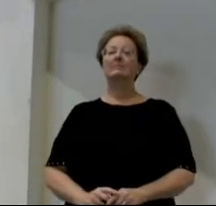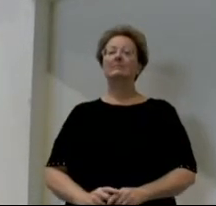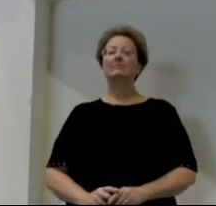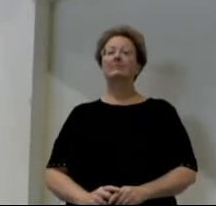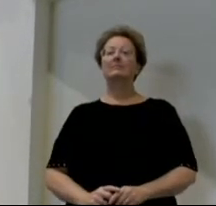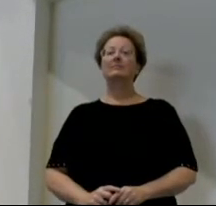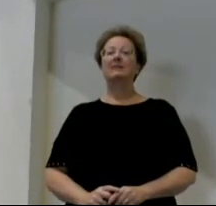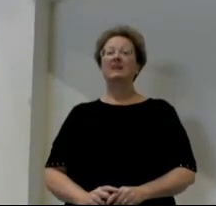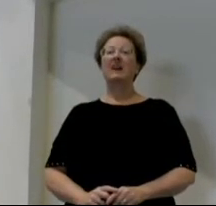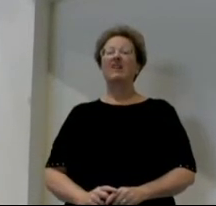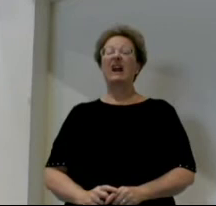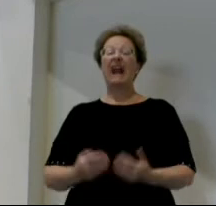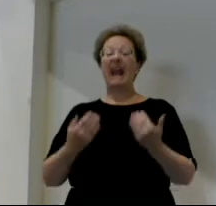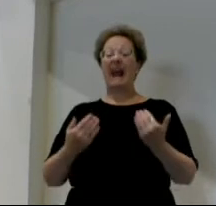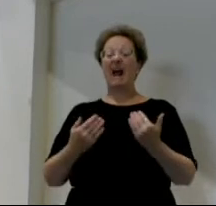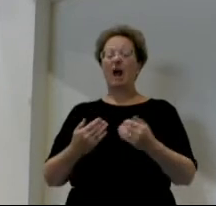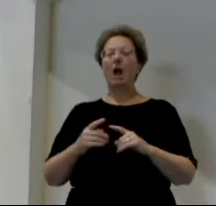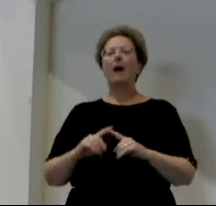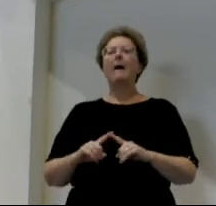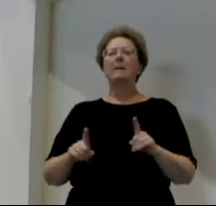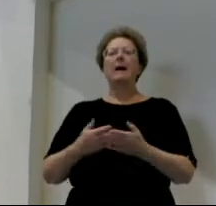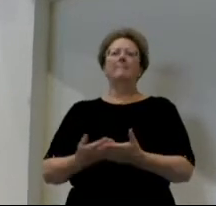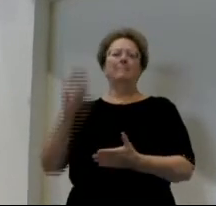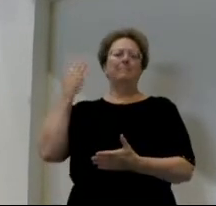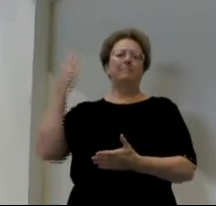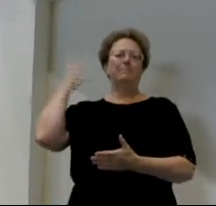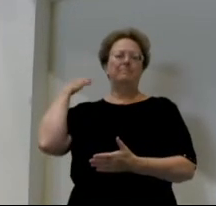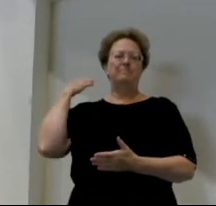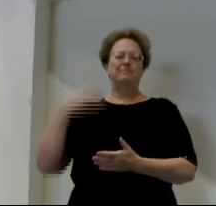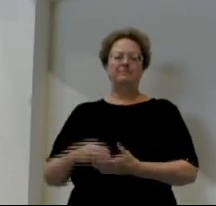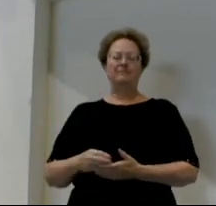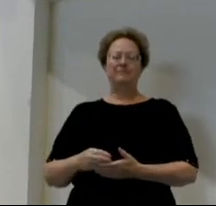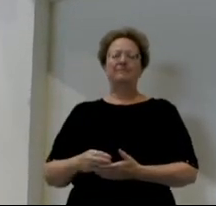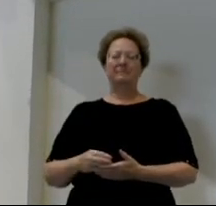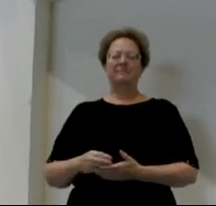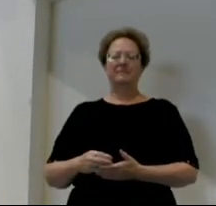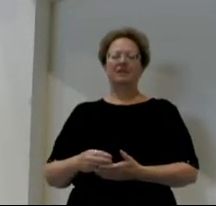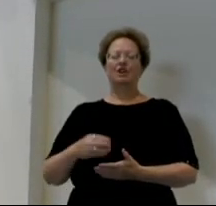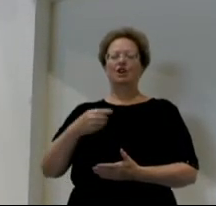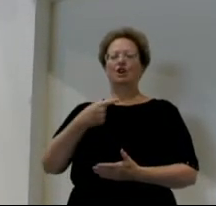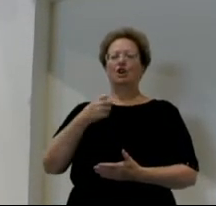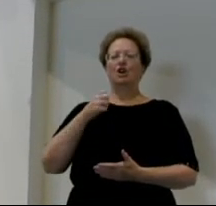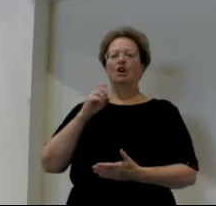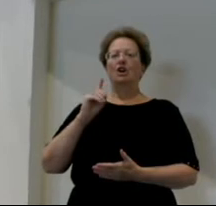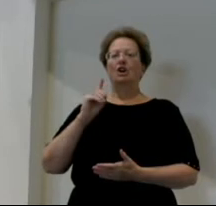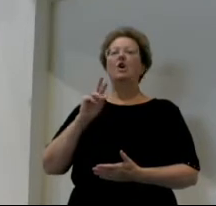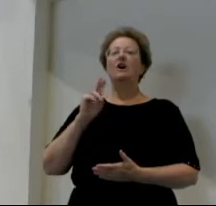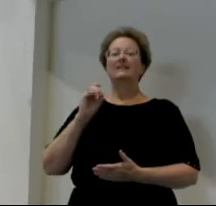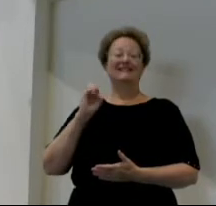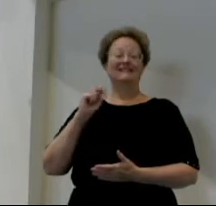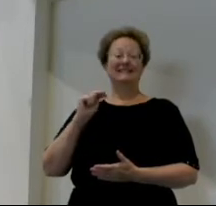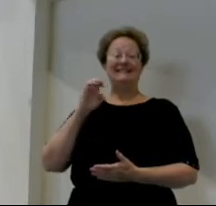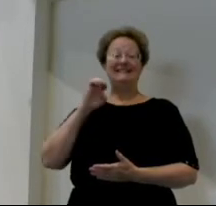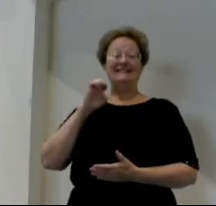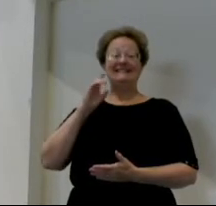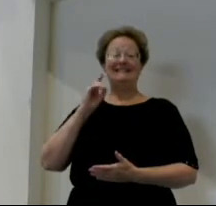But the man and the woman were perfect, and they lived in the perfect garden. This God of life made them that he could